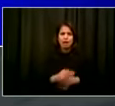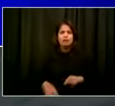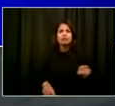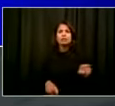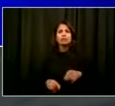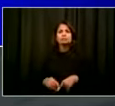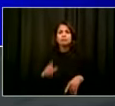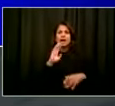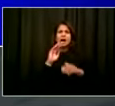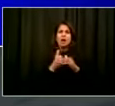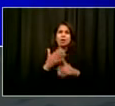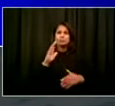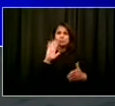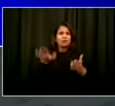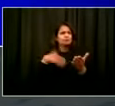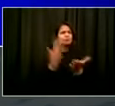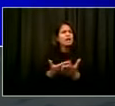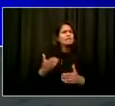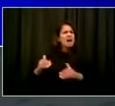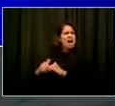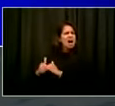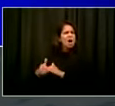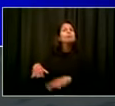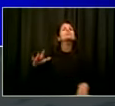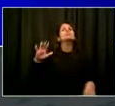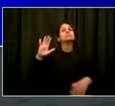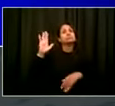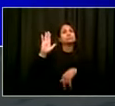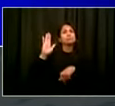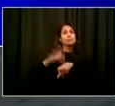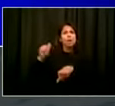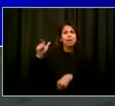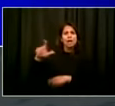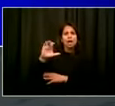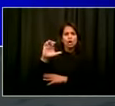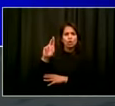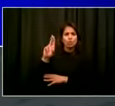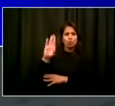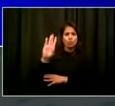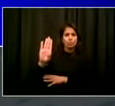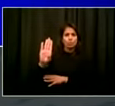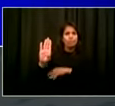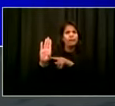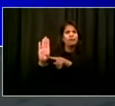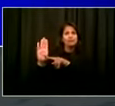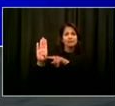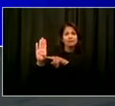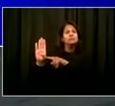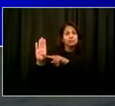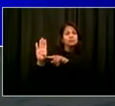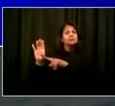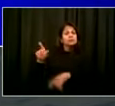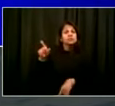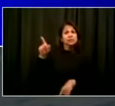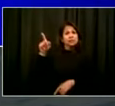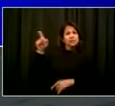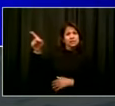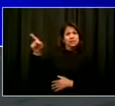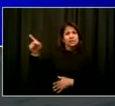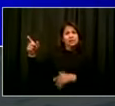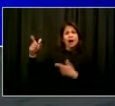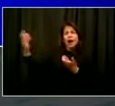$5 off yellow and green taxi rides during the early voting period. If you want to take advantage, you can download the